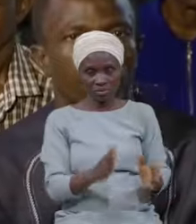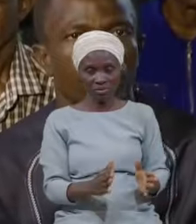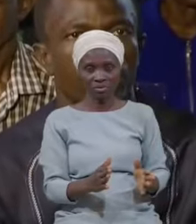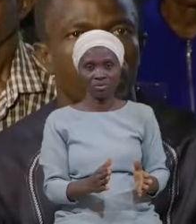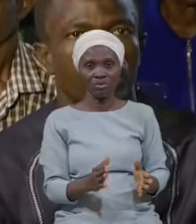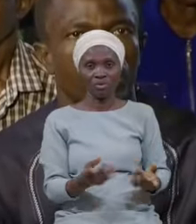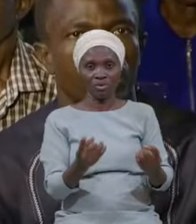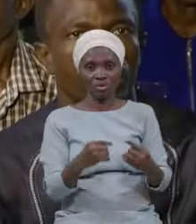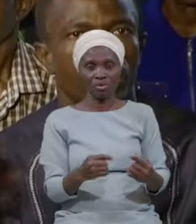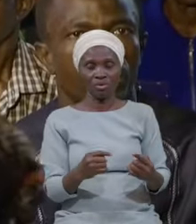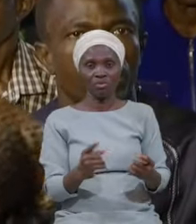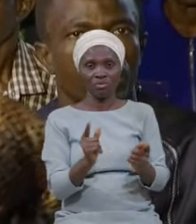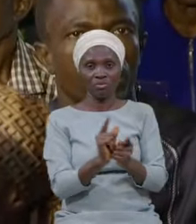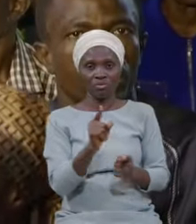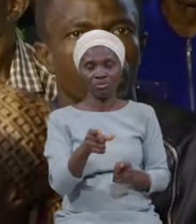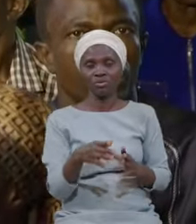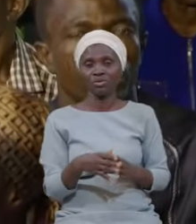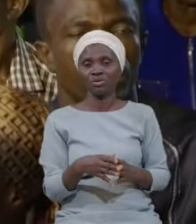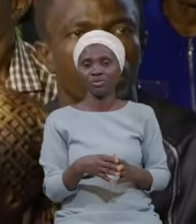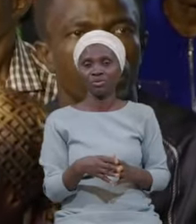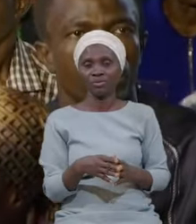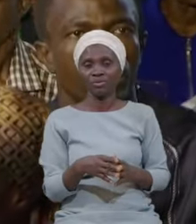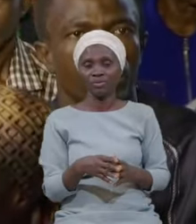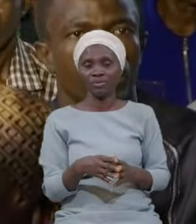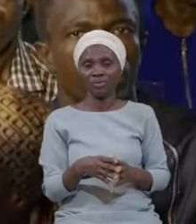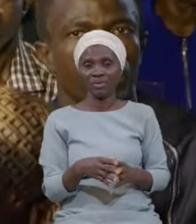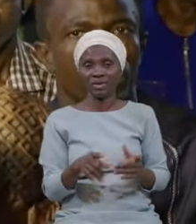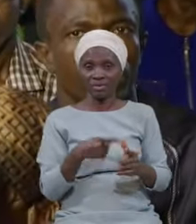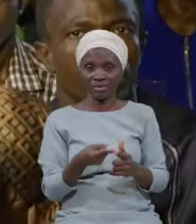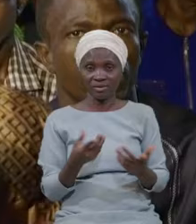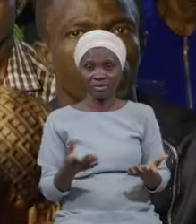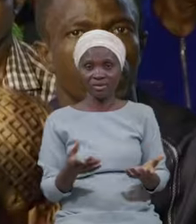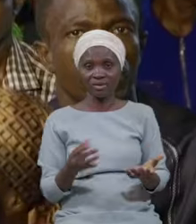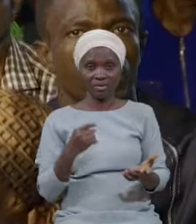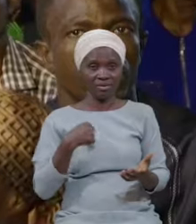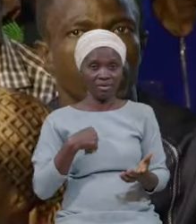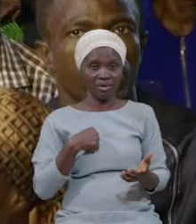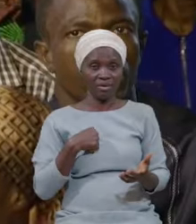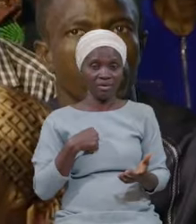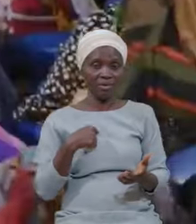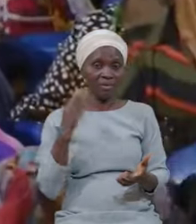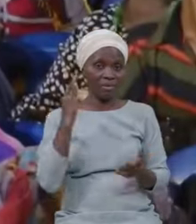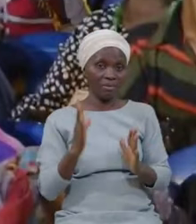back. Your healing, deliverance is decreed tonight.